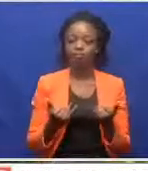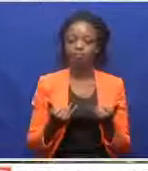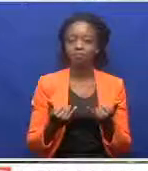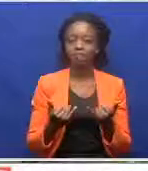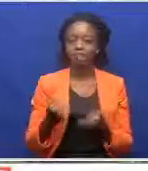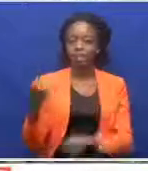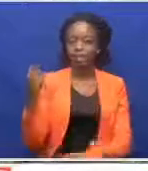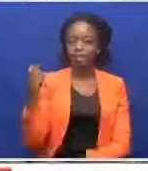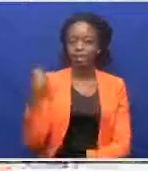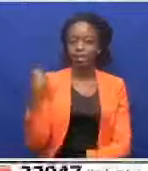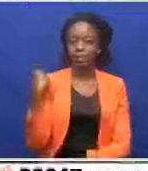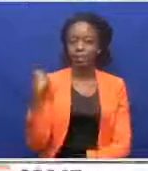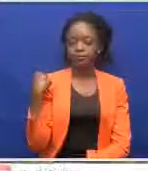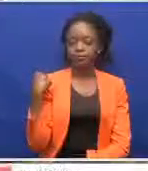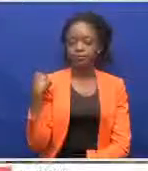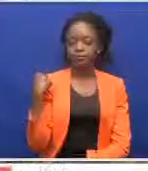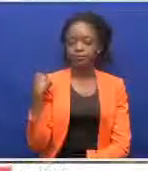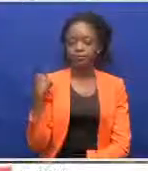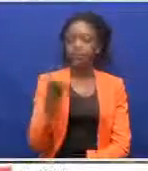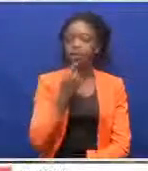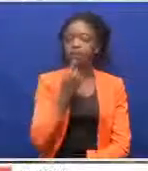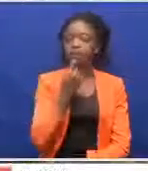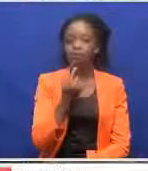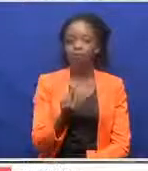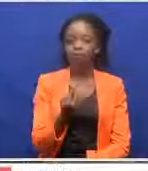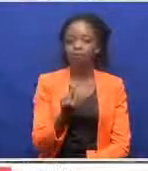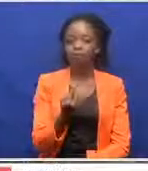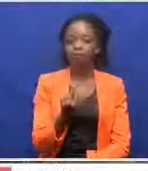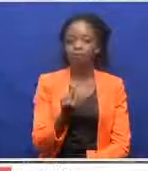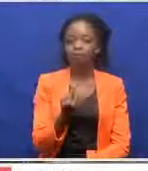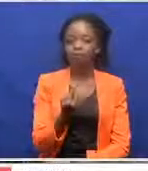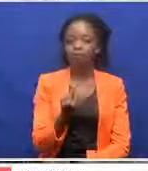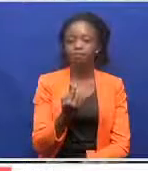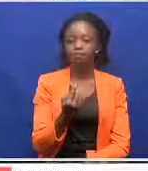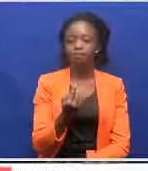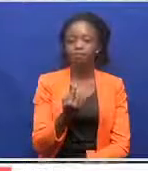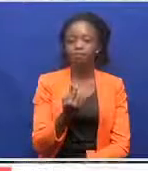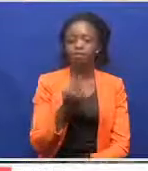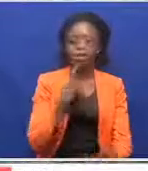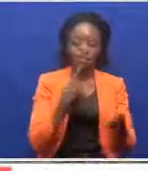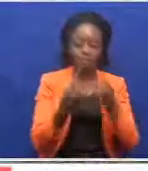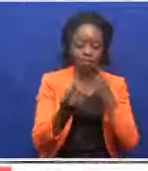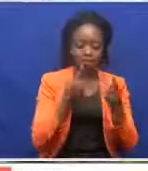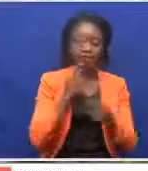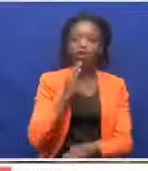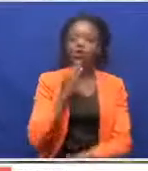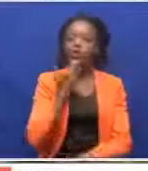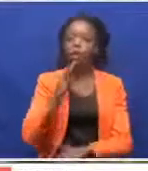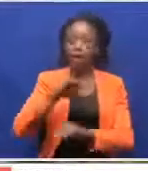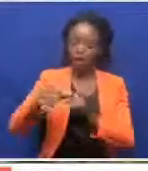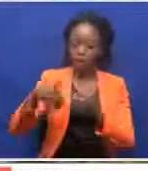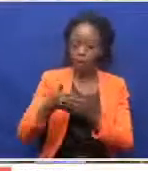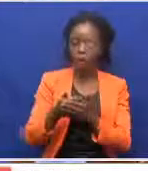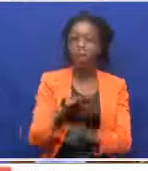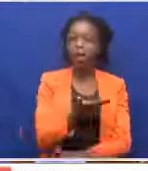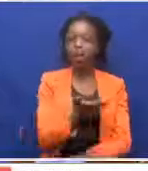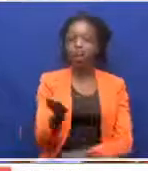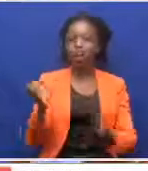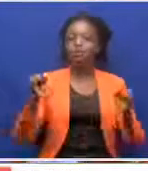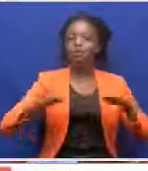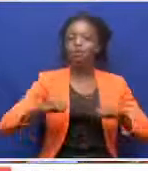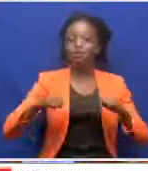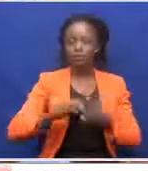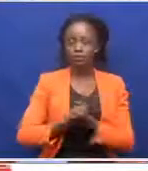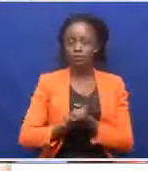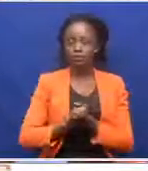Sasa jana amesema ya kwamba ameongea na Waluya wote na mumesikizana. The